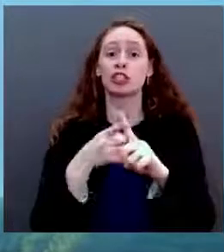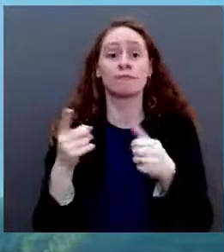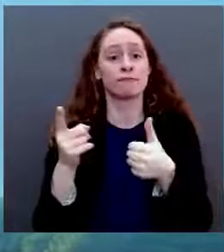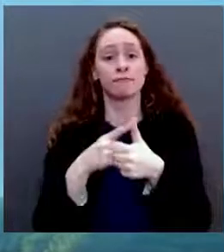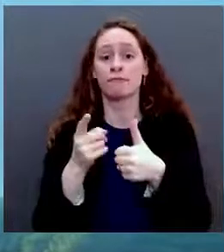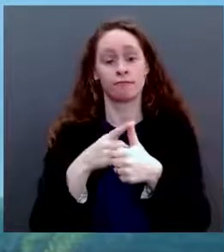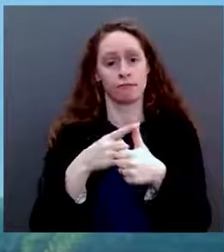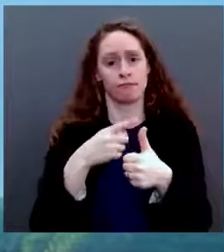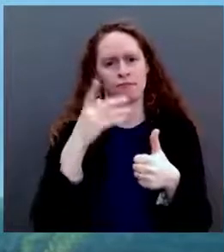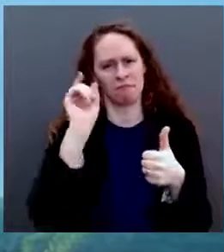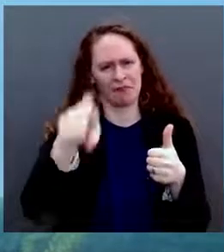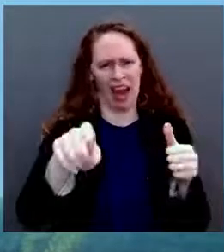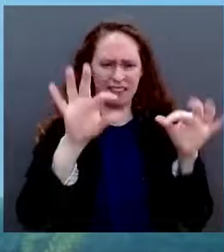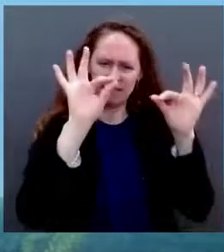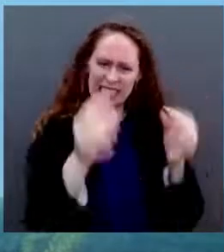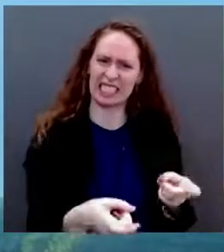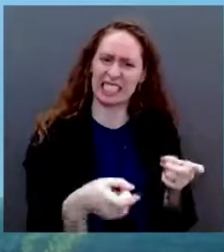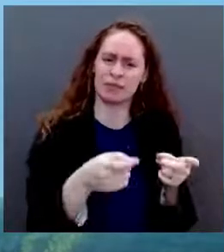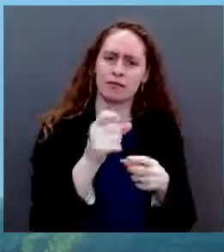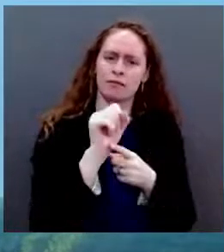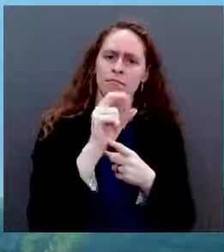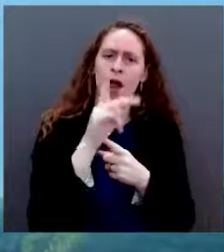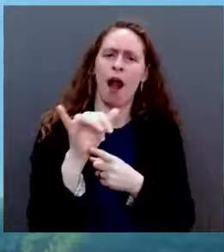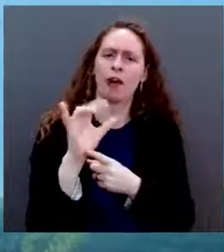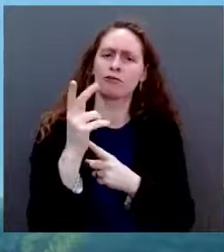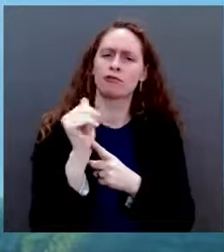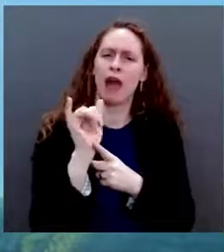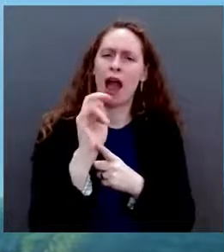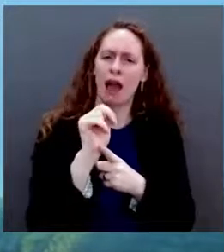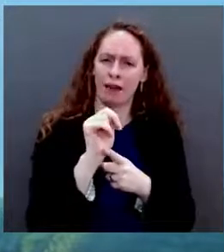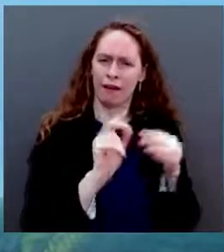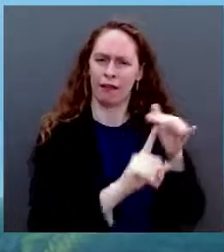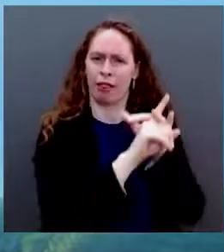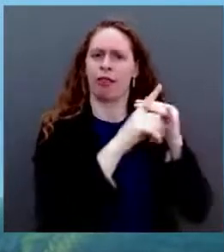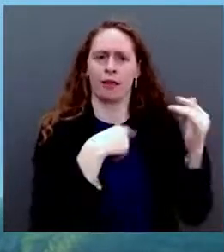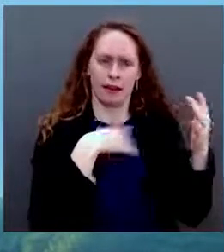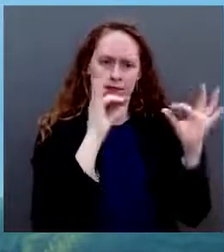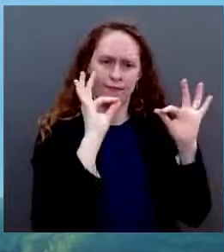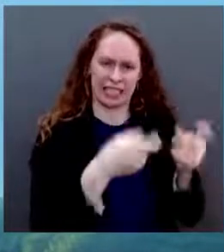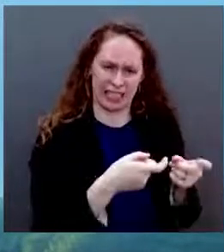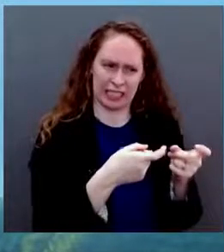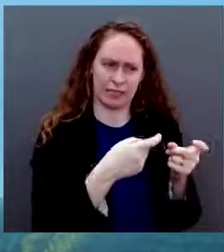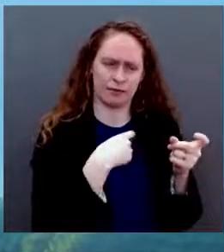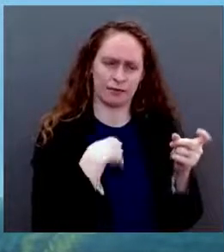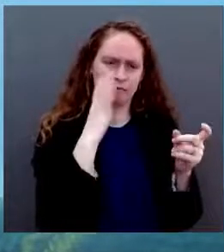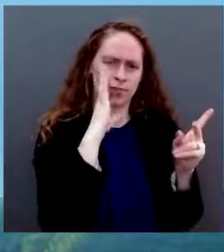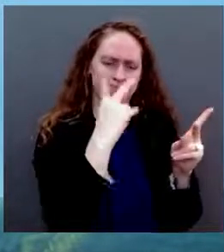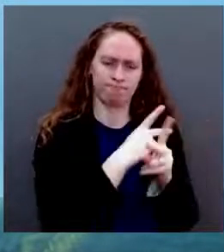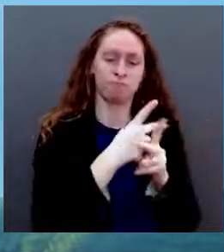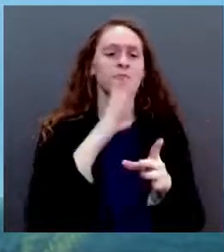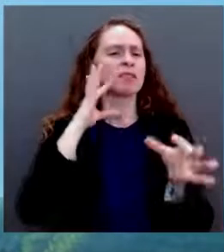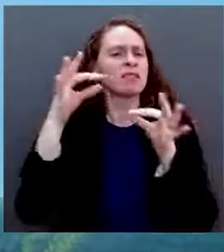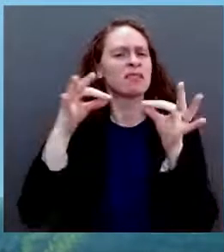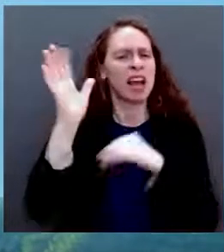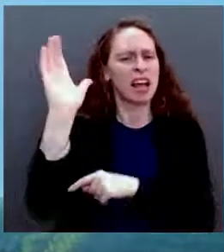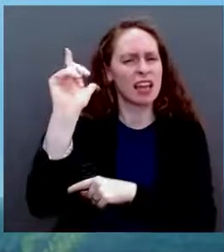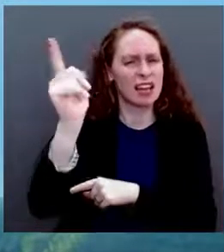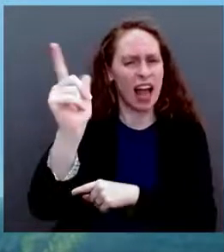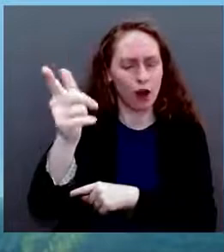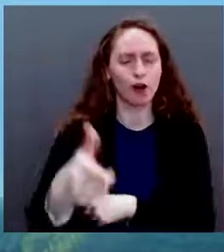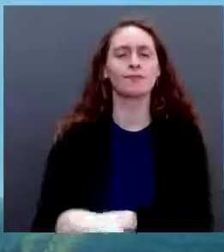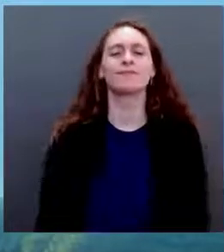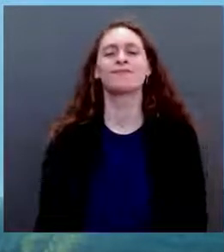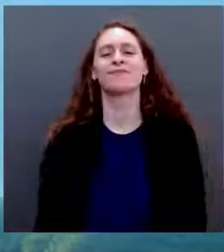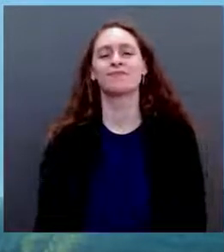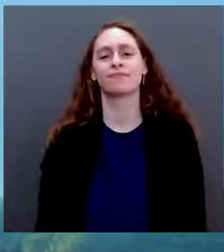weeks with the Secretary of Agriculture. Protecting consumers, number two. Three, lowering kitchen table